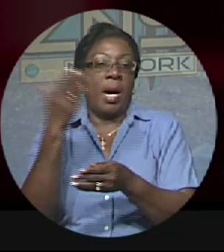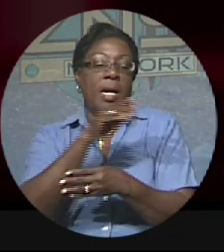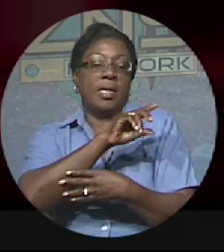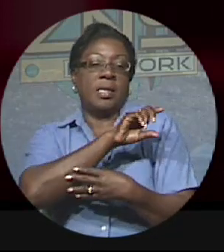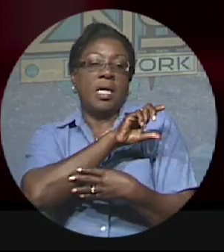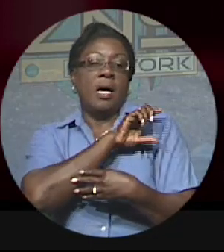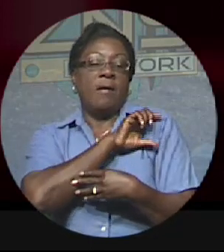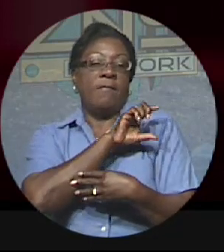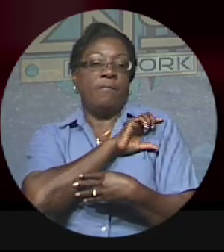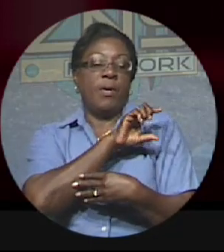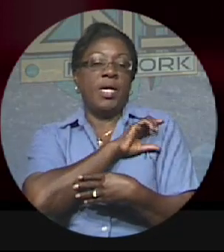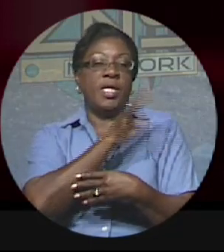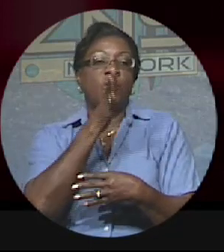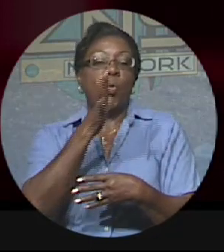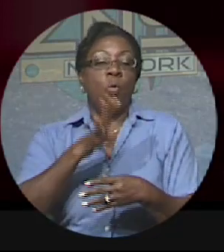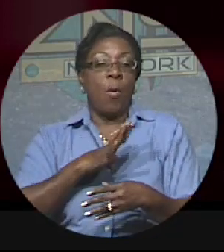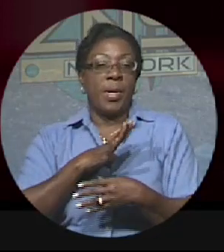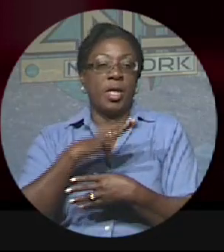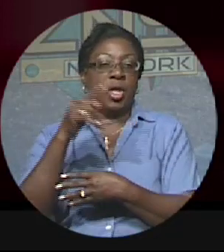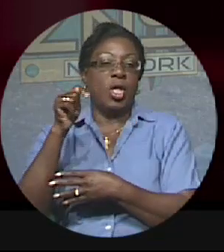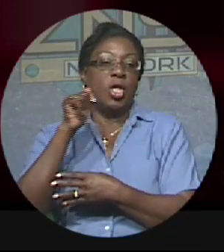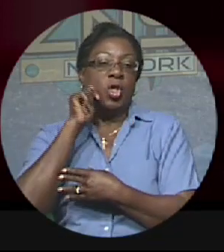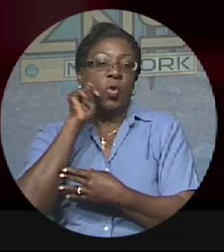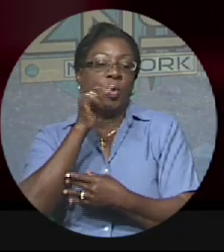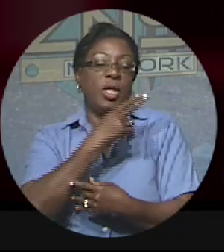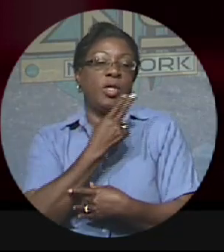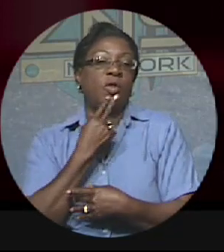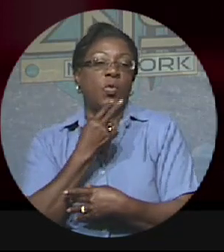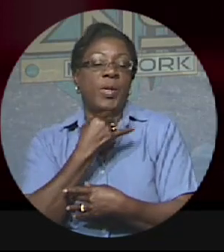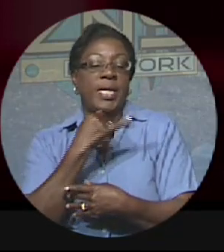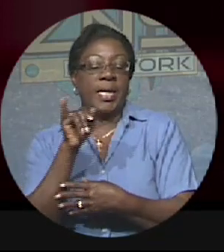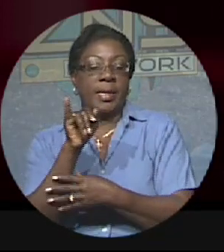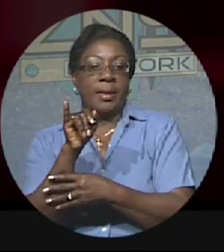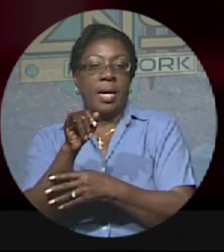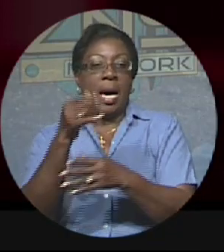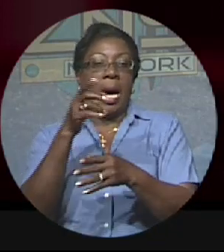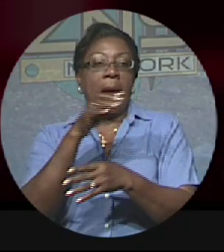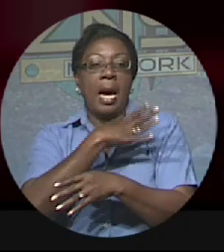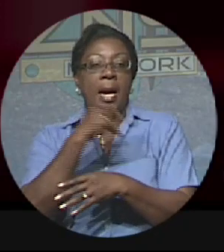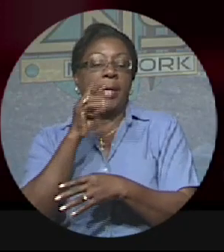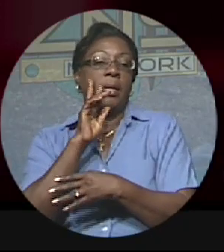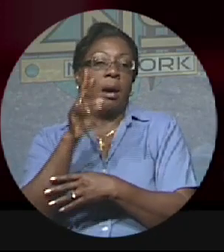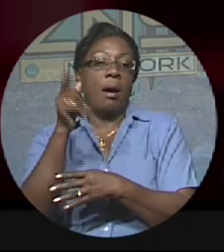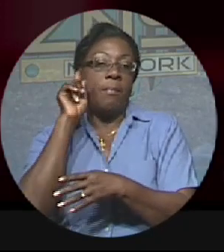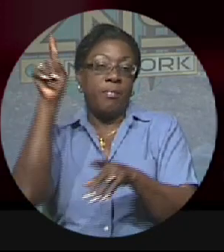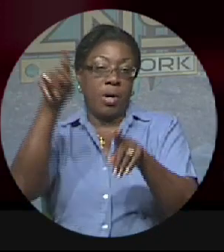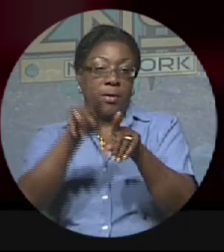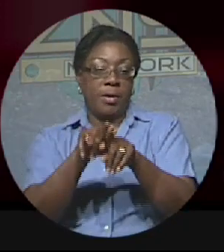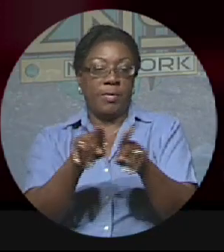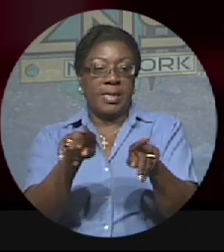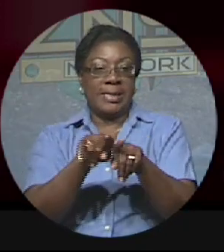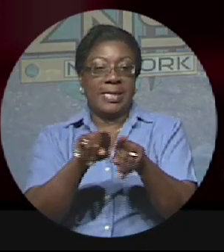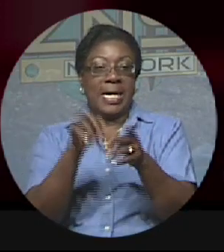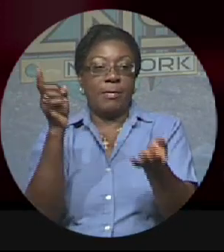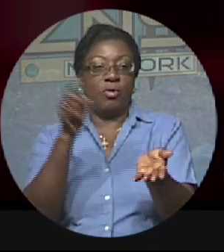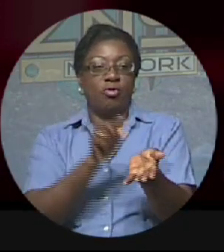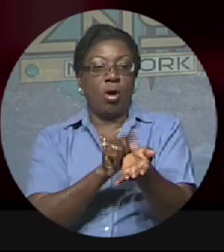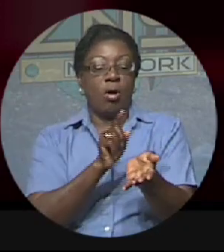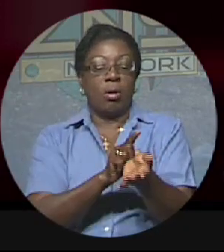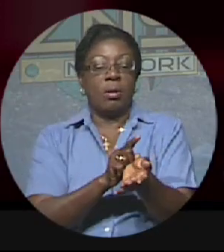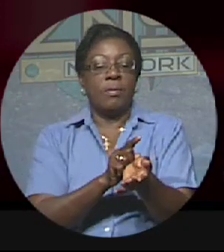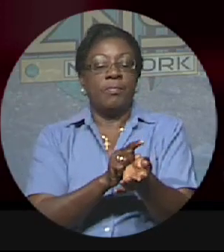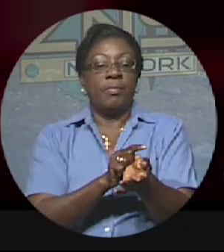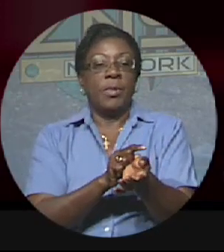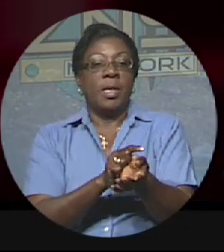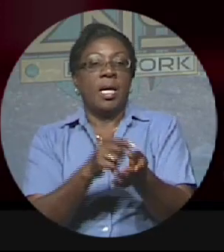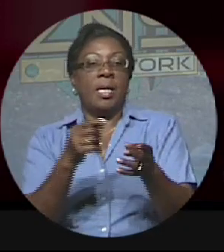Sweeting, along with her 33-year-old brother, Delano Sweeting, being arrested and charged with possession of dangerous drugs with the intent to supply,